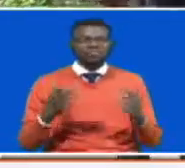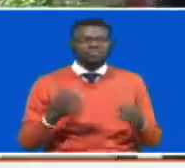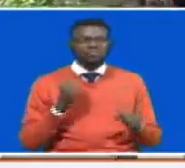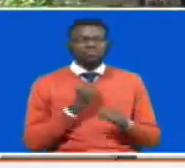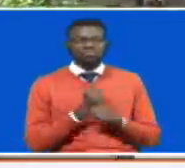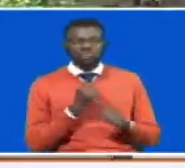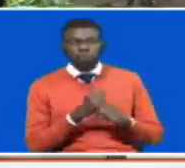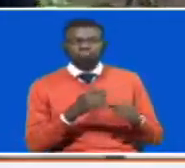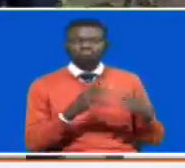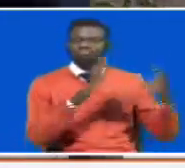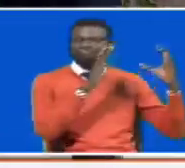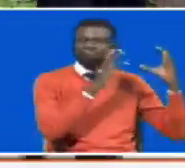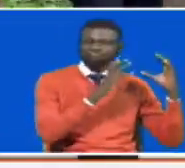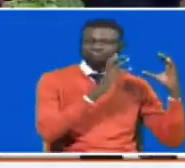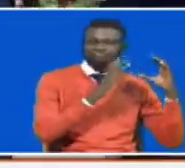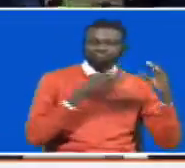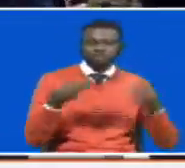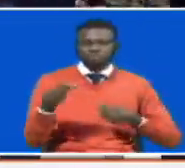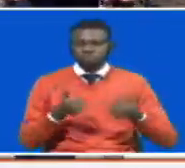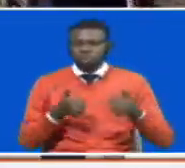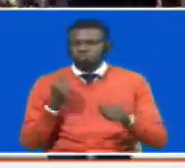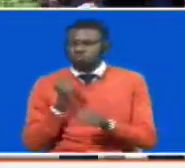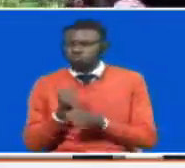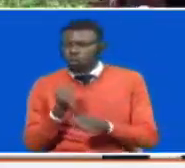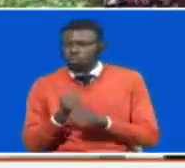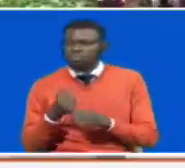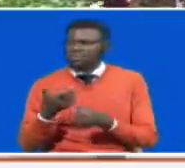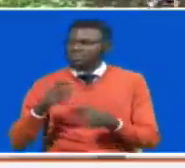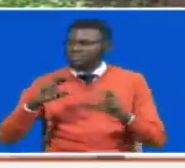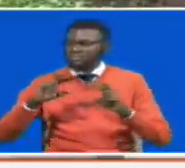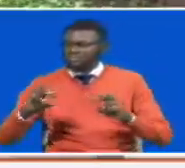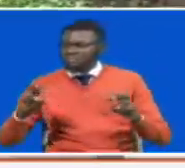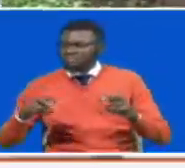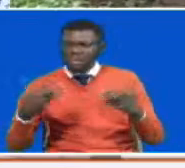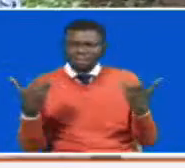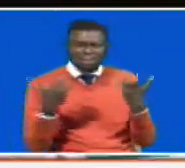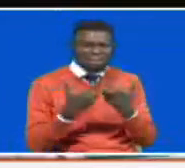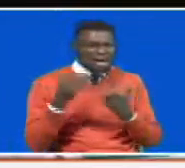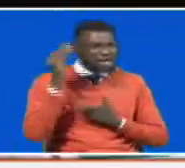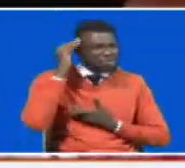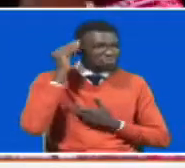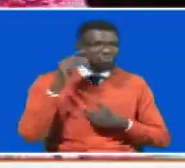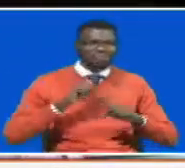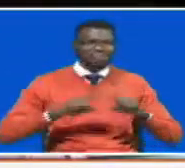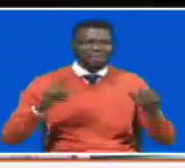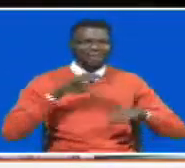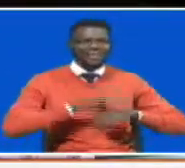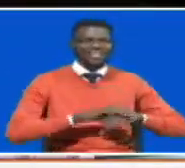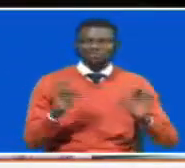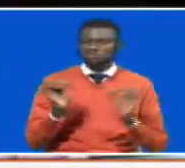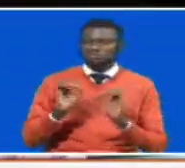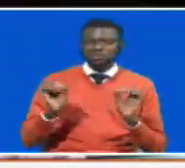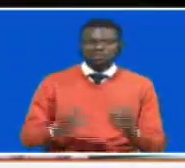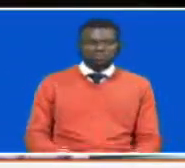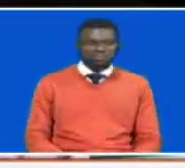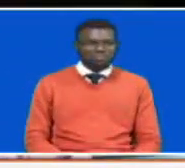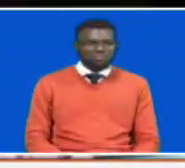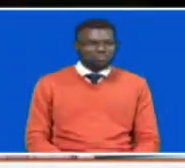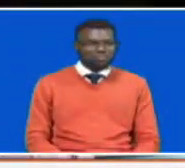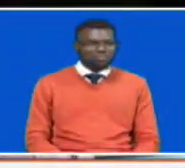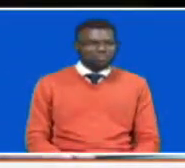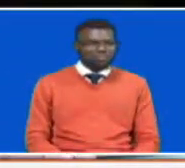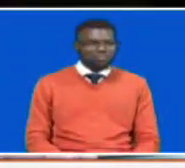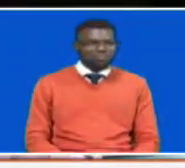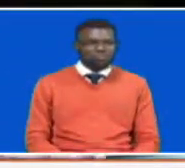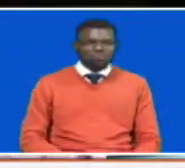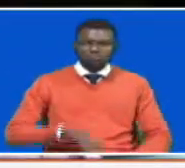of self-employment, as jobs in his line of specialization remain hard to come by. Kuipata ndio challenge. Unaambiwa either